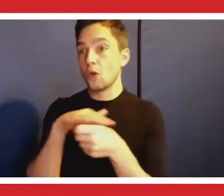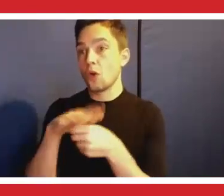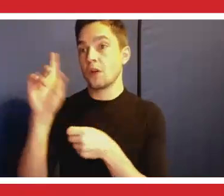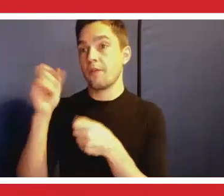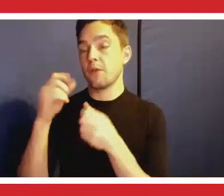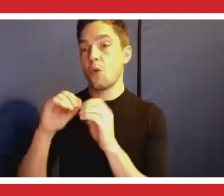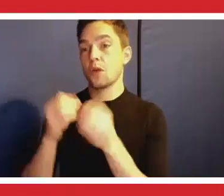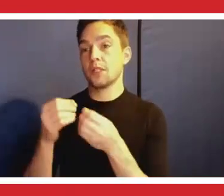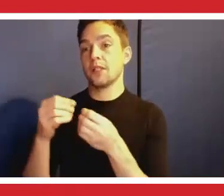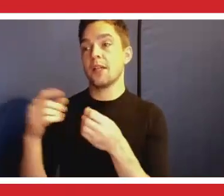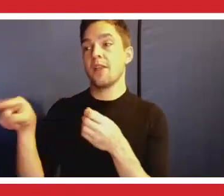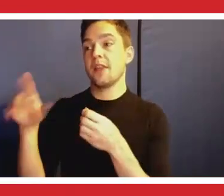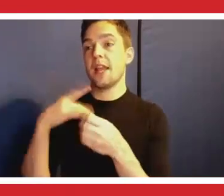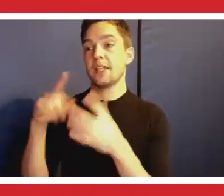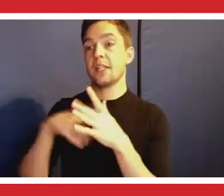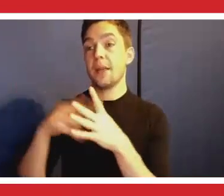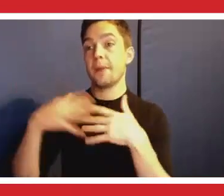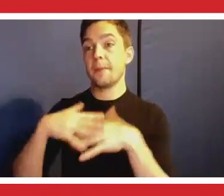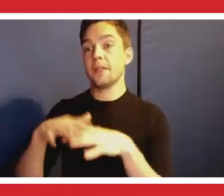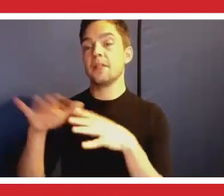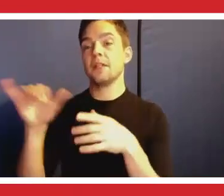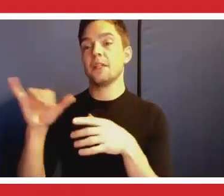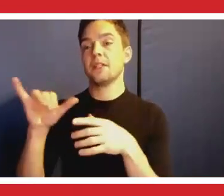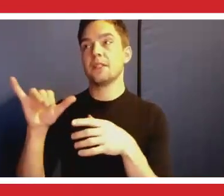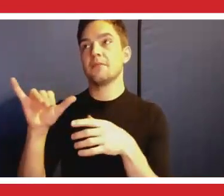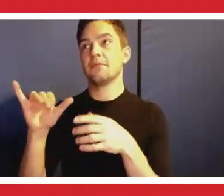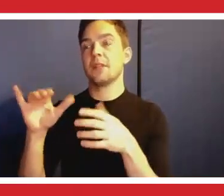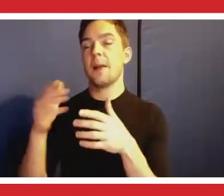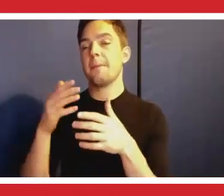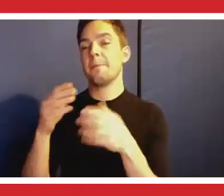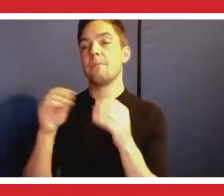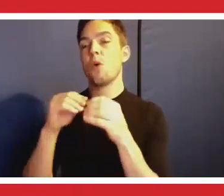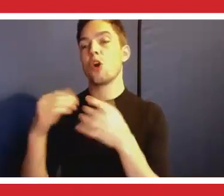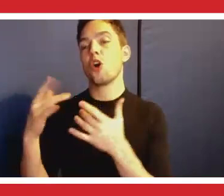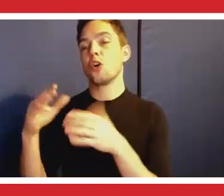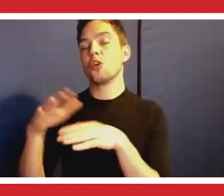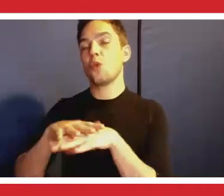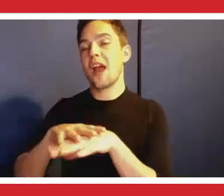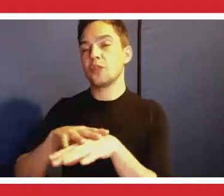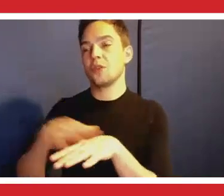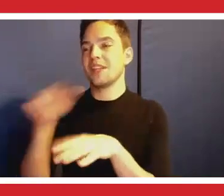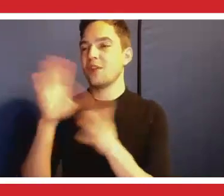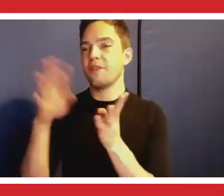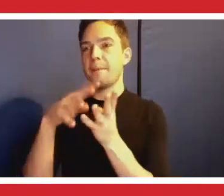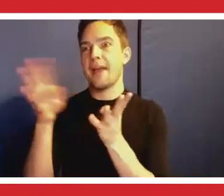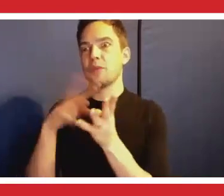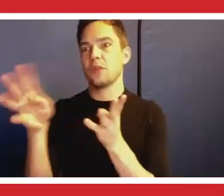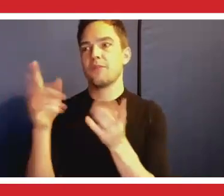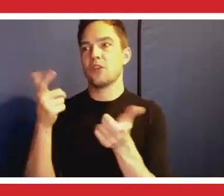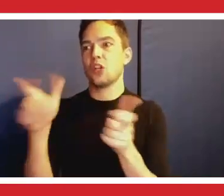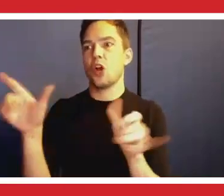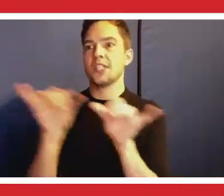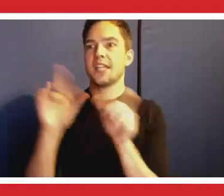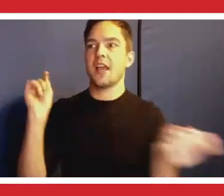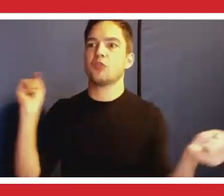like to implement things is much more in a gradual way, because they don't have the bandwidth or the budget for large-scale transformation programs.